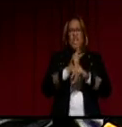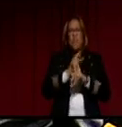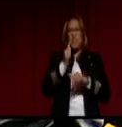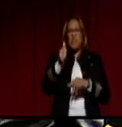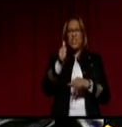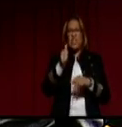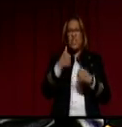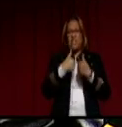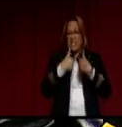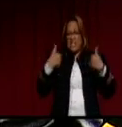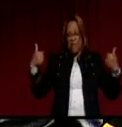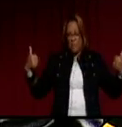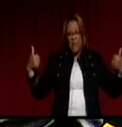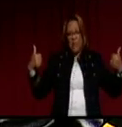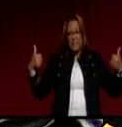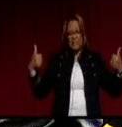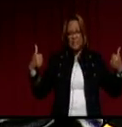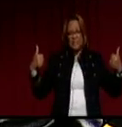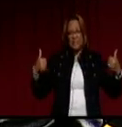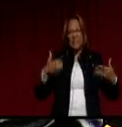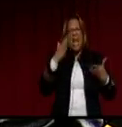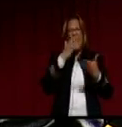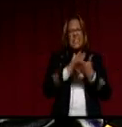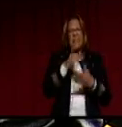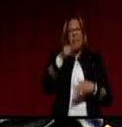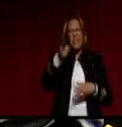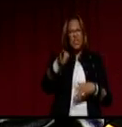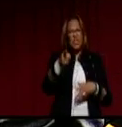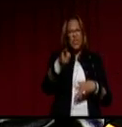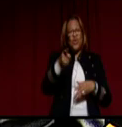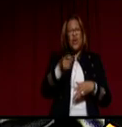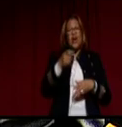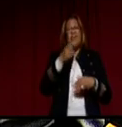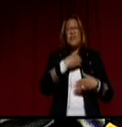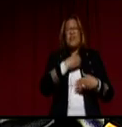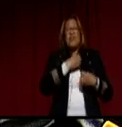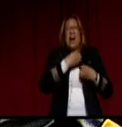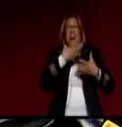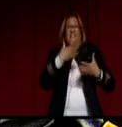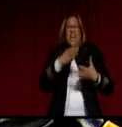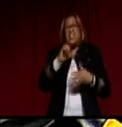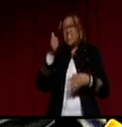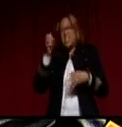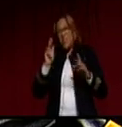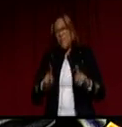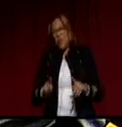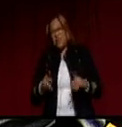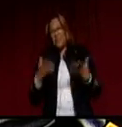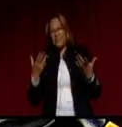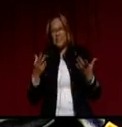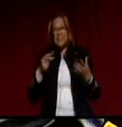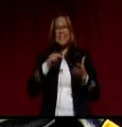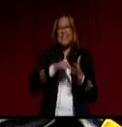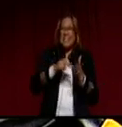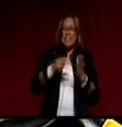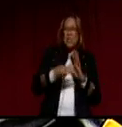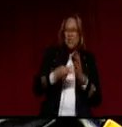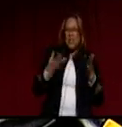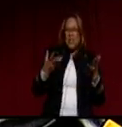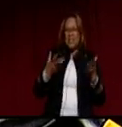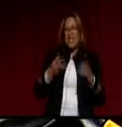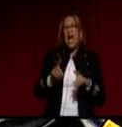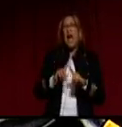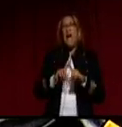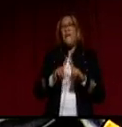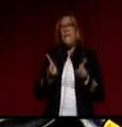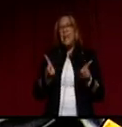from everybody else and stopping you from giving the virus to somebody else. So that's what quarantine is about. But